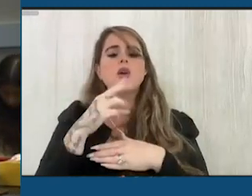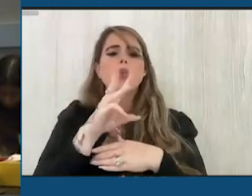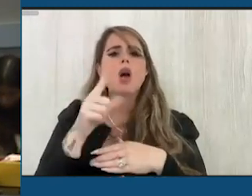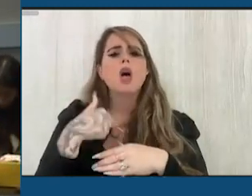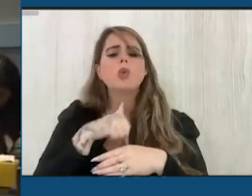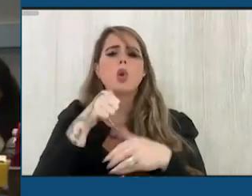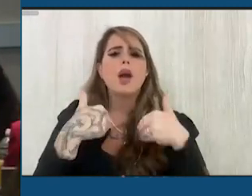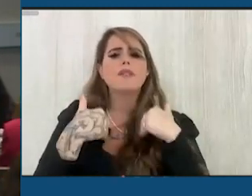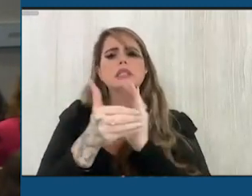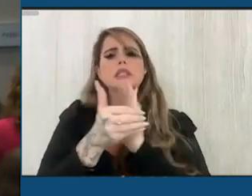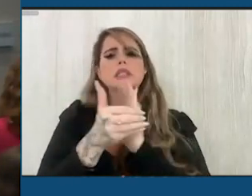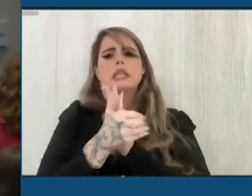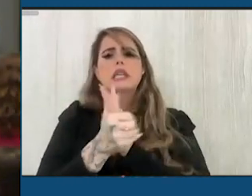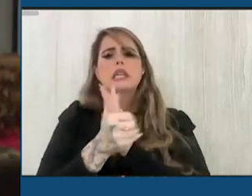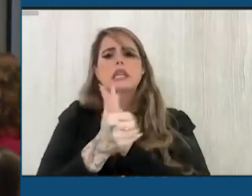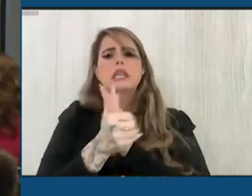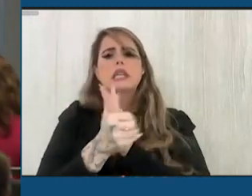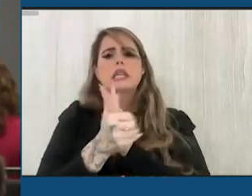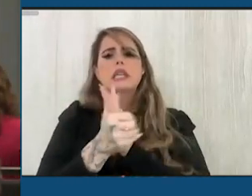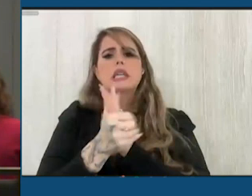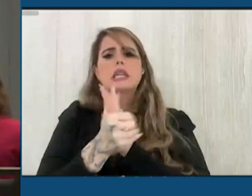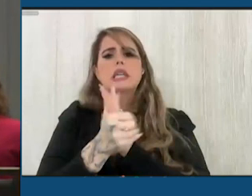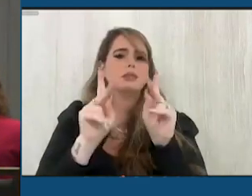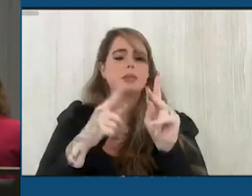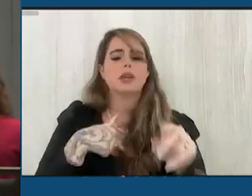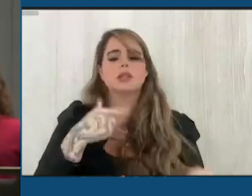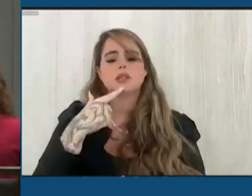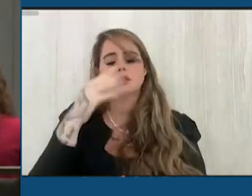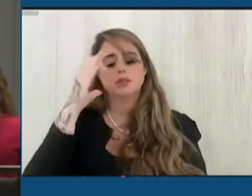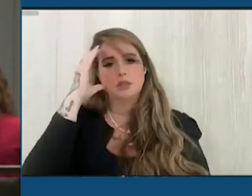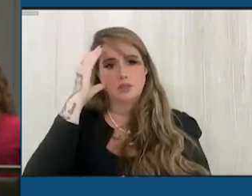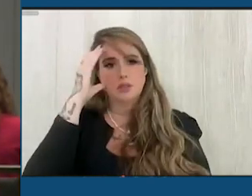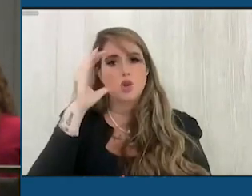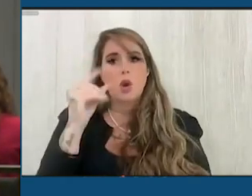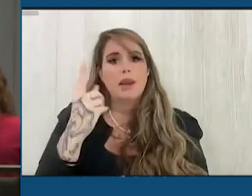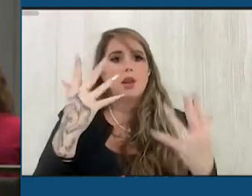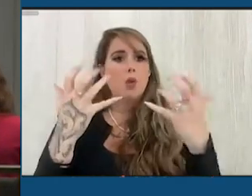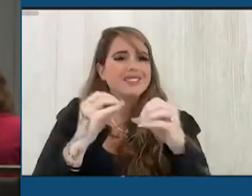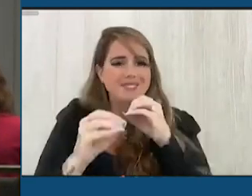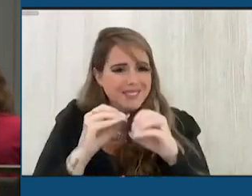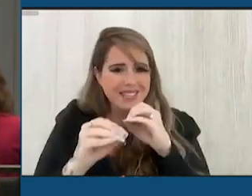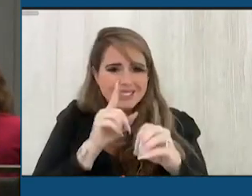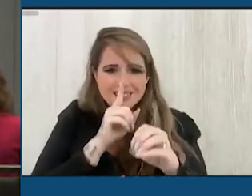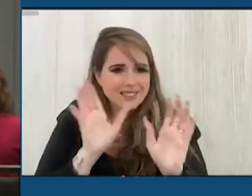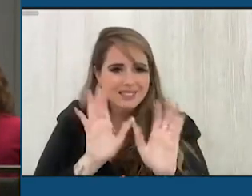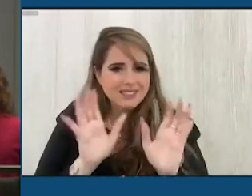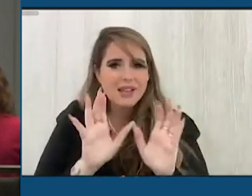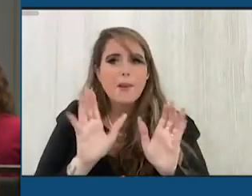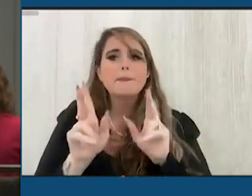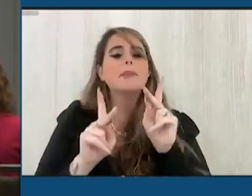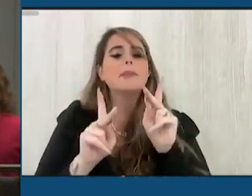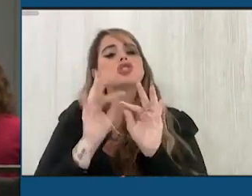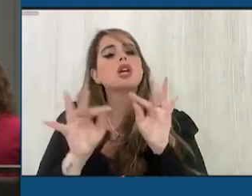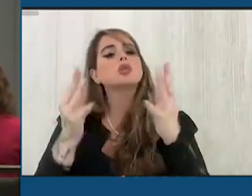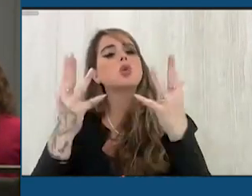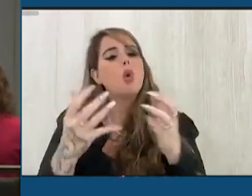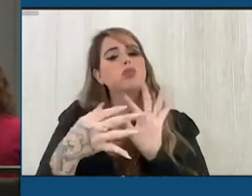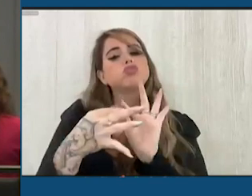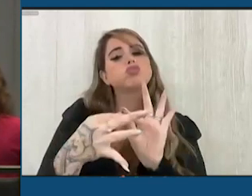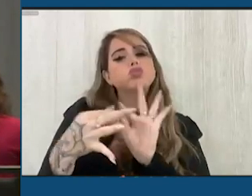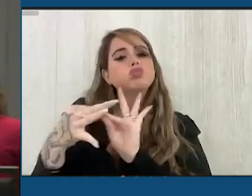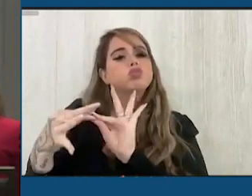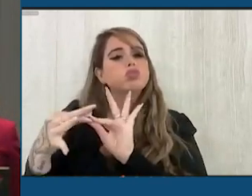to fix people. I was like, oy, oy, oy. Nobody wants to be fixed, right? People just want to be in relationship, to